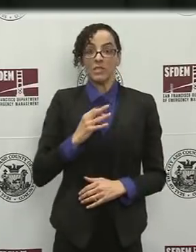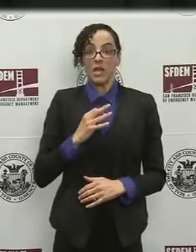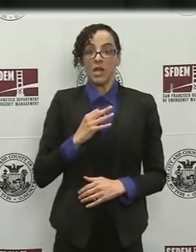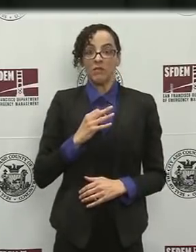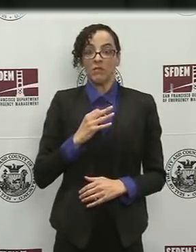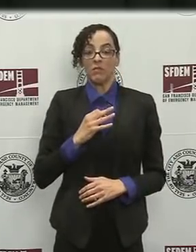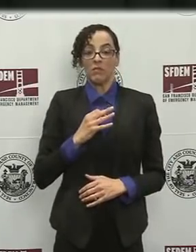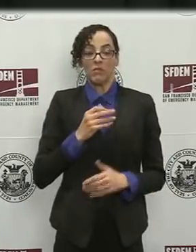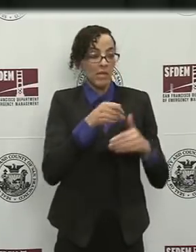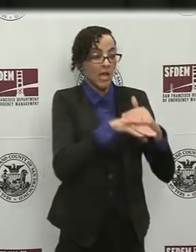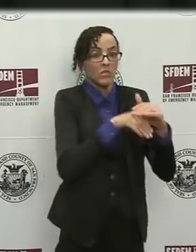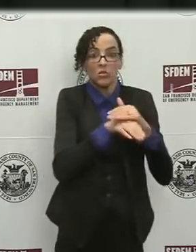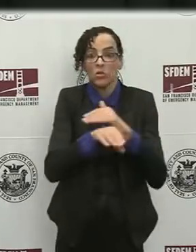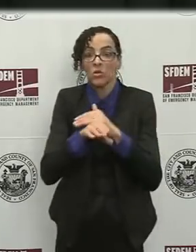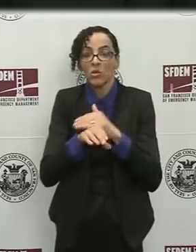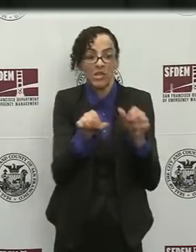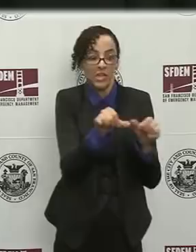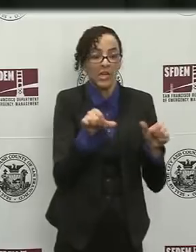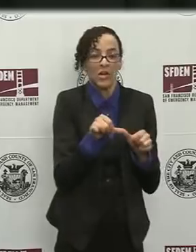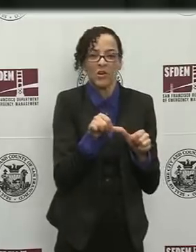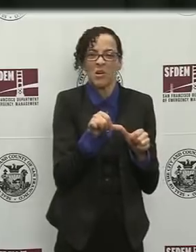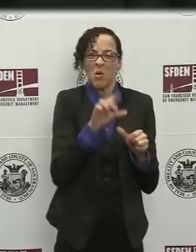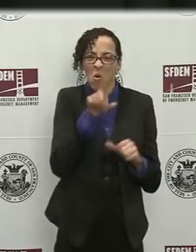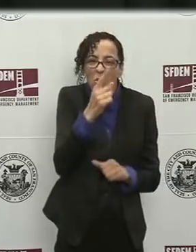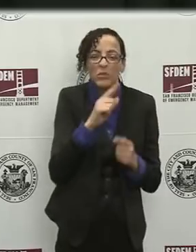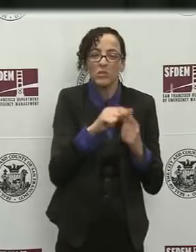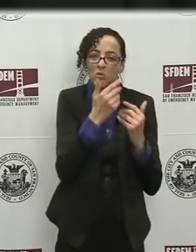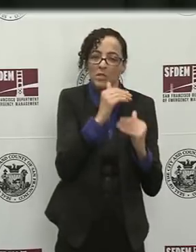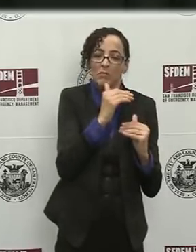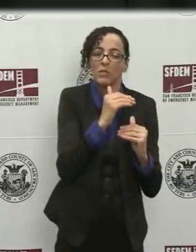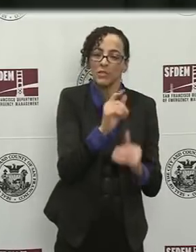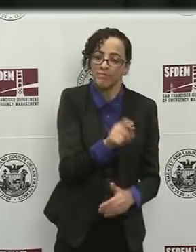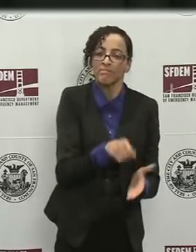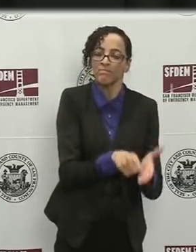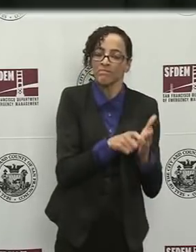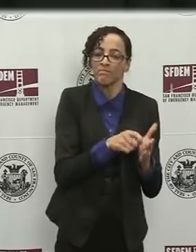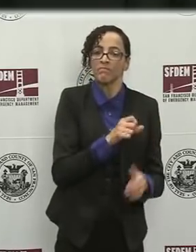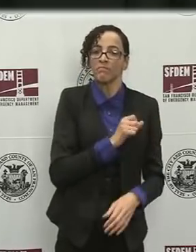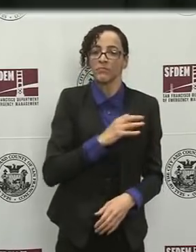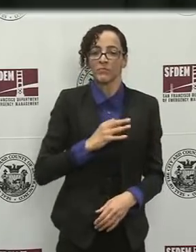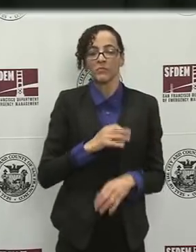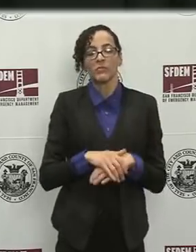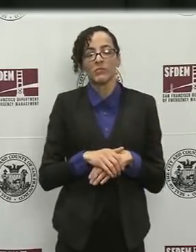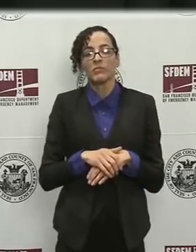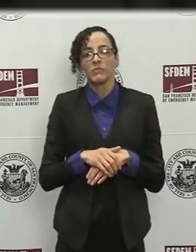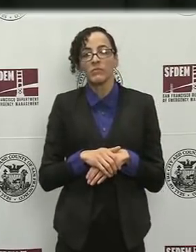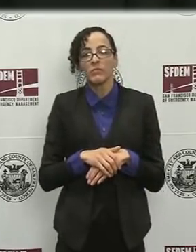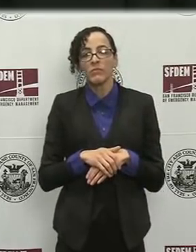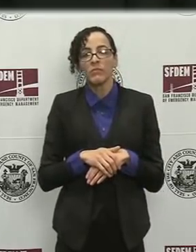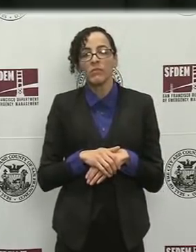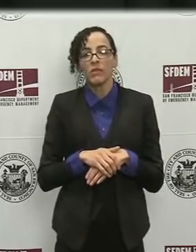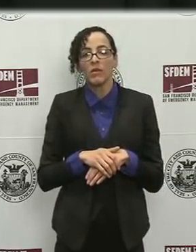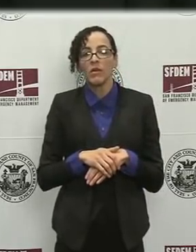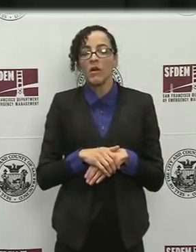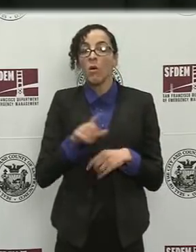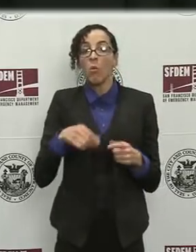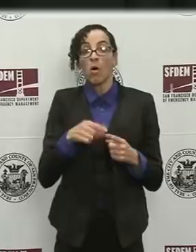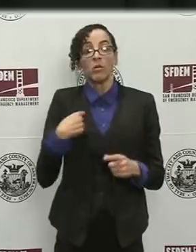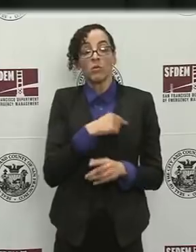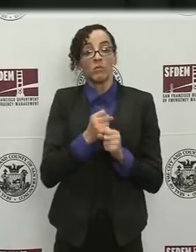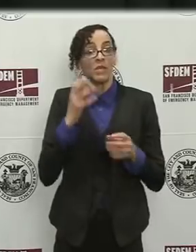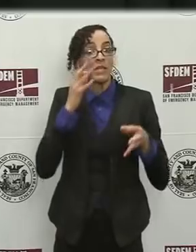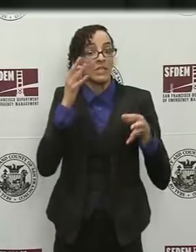essential personnel. We have made the very hard but necessary decision in early March to